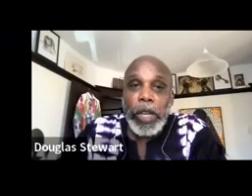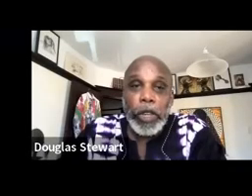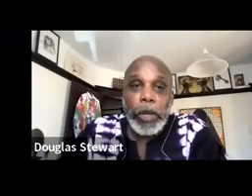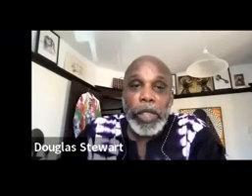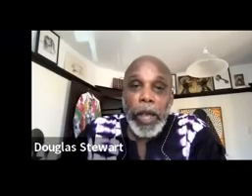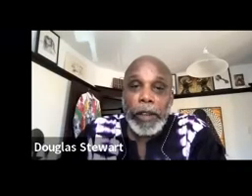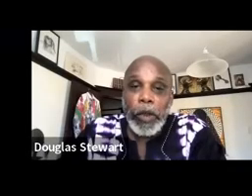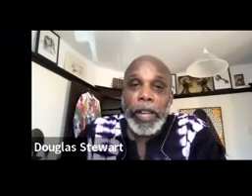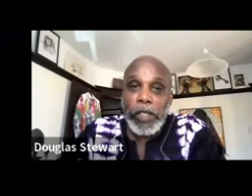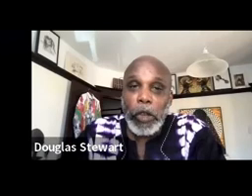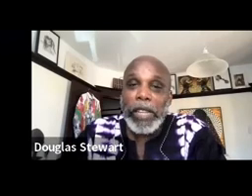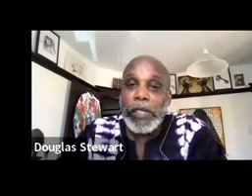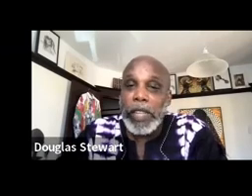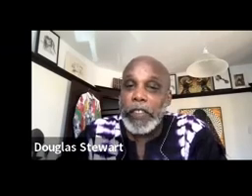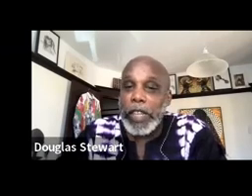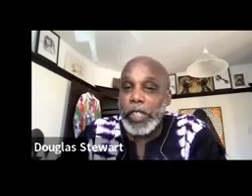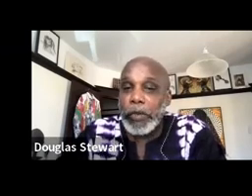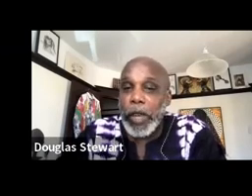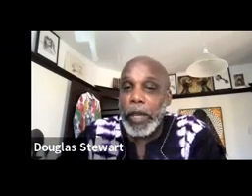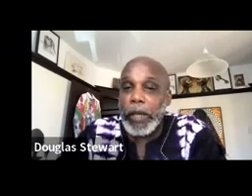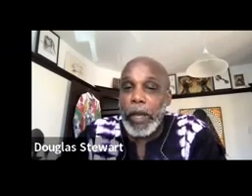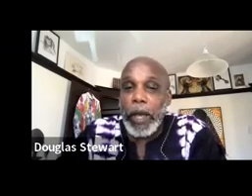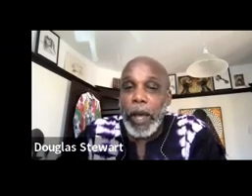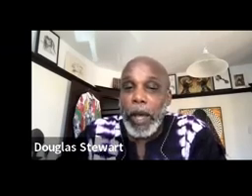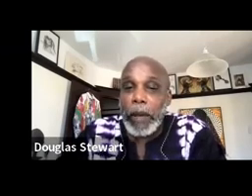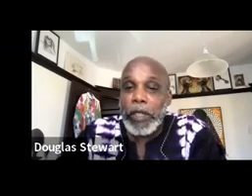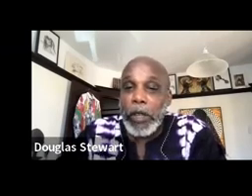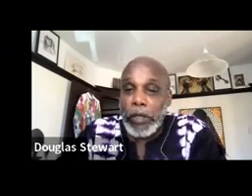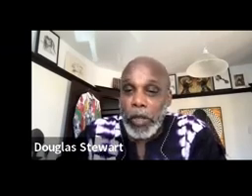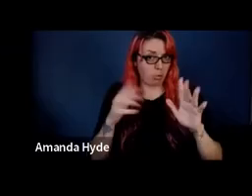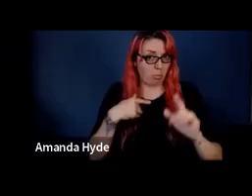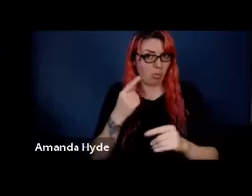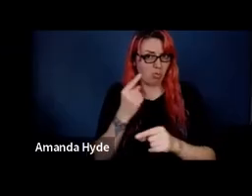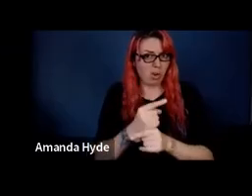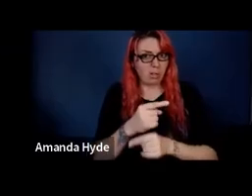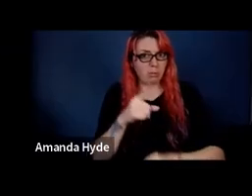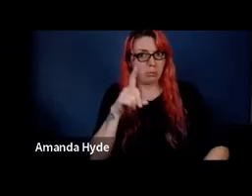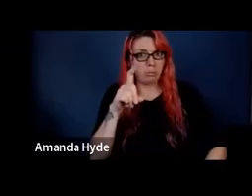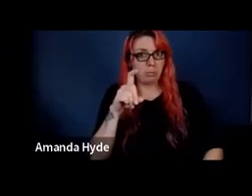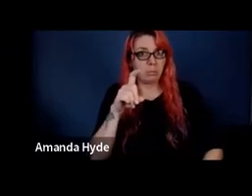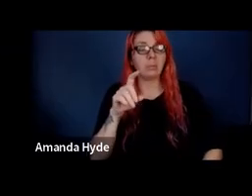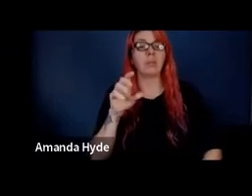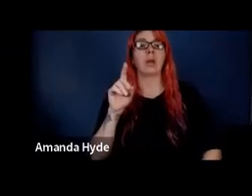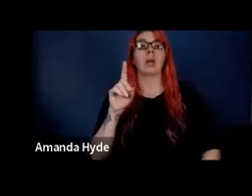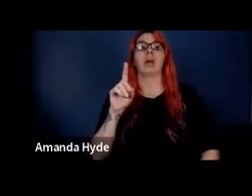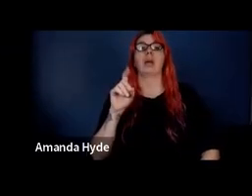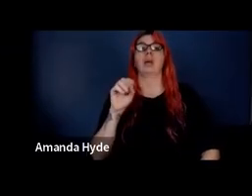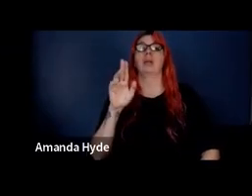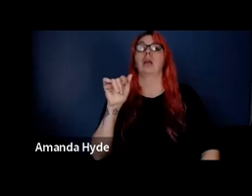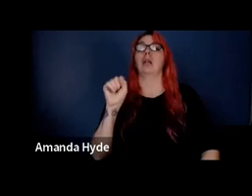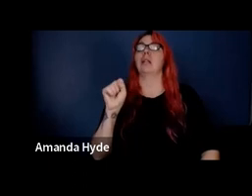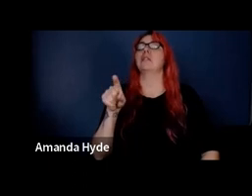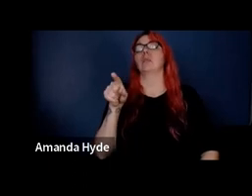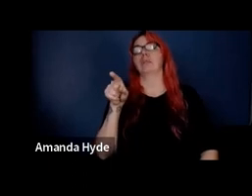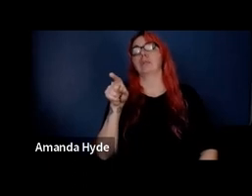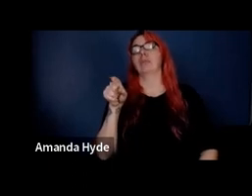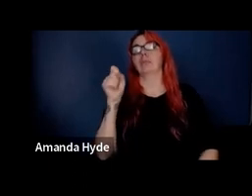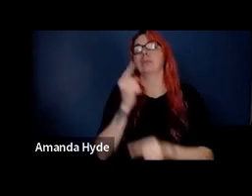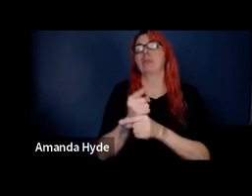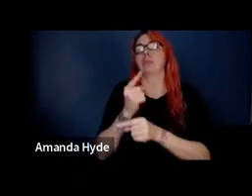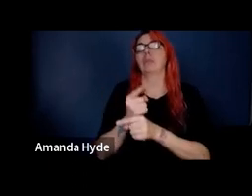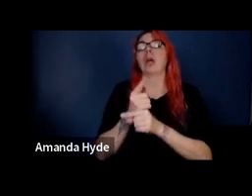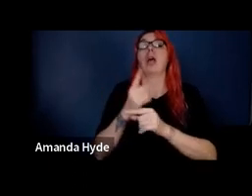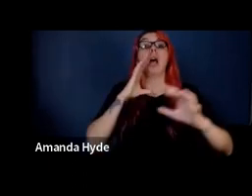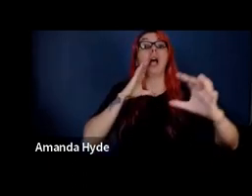I would agree with that, right? And it's going back to this definition, right? So it says the communication process can be once we understood the sender,